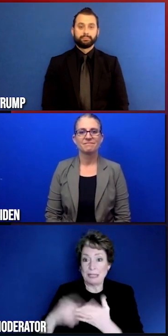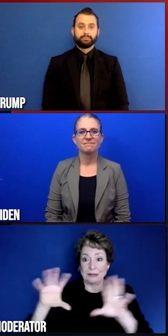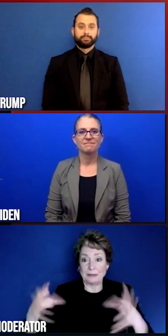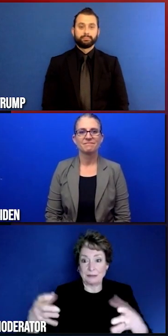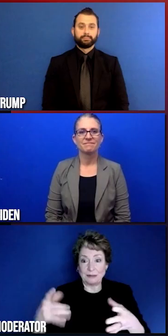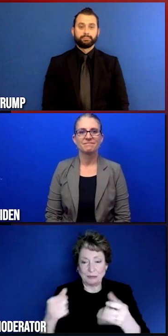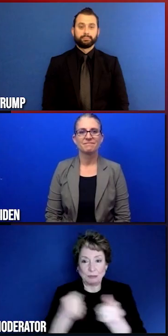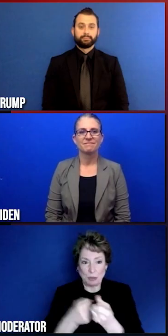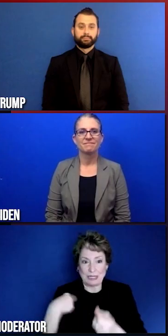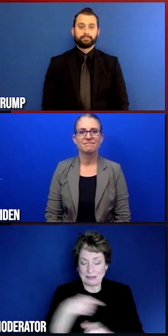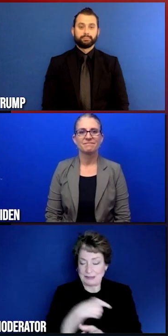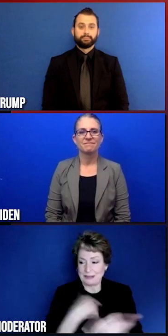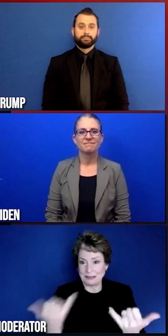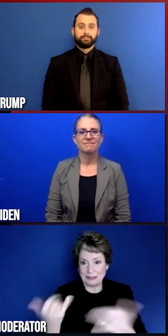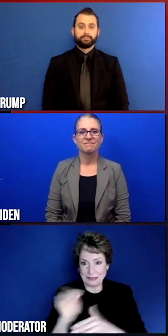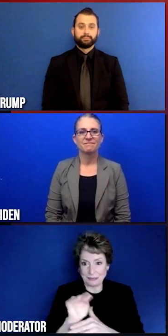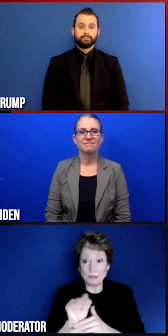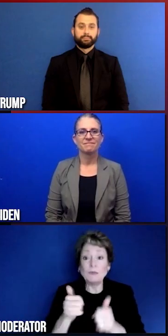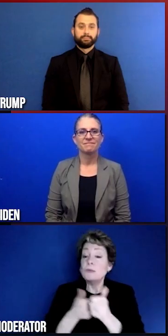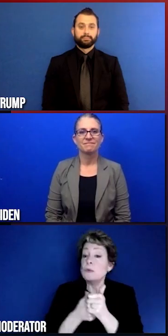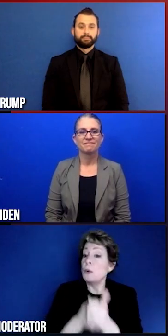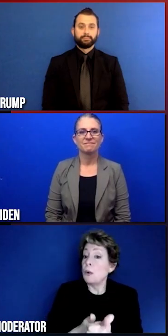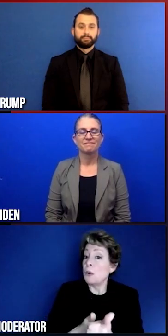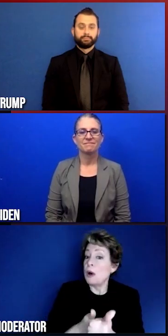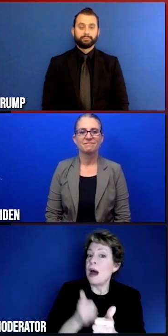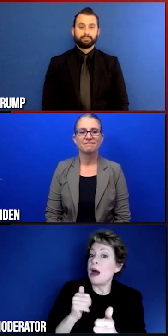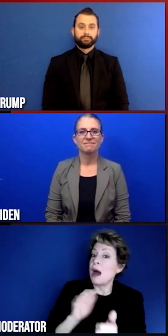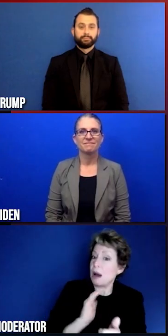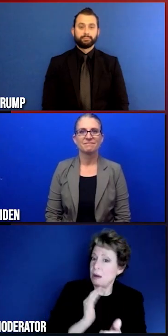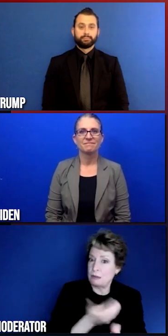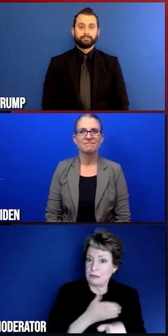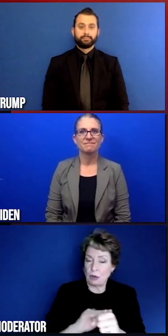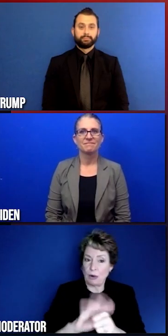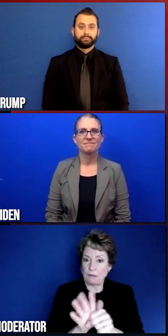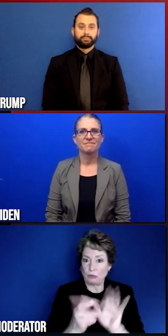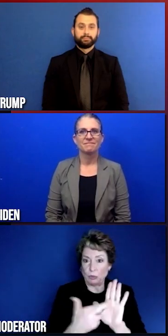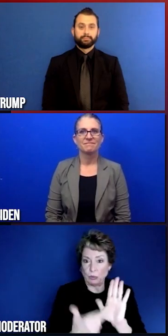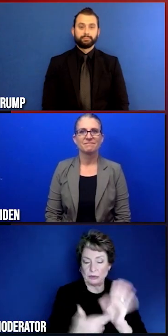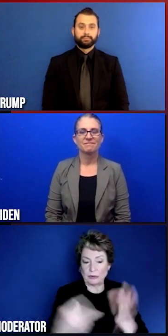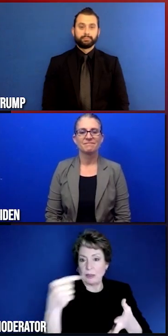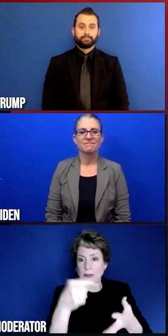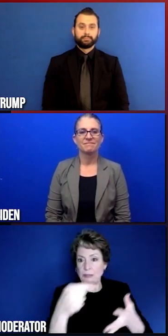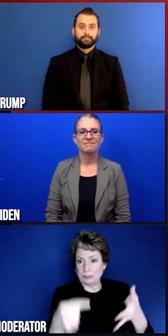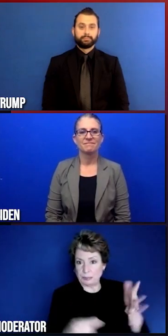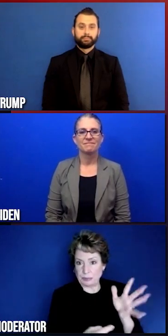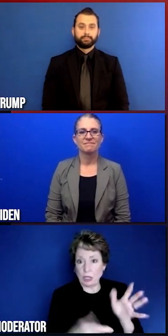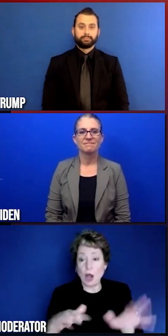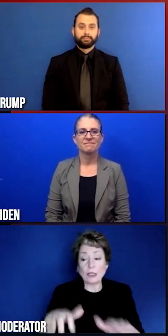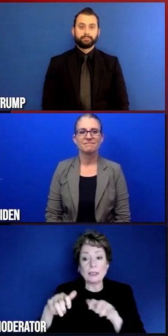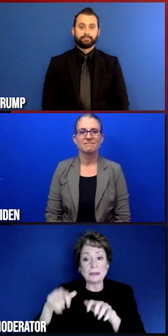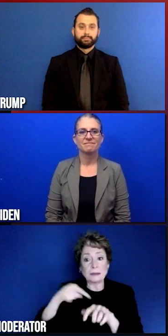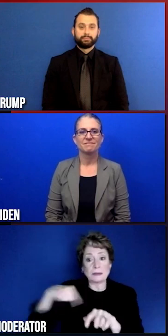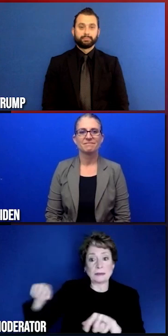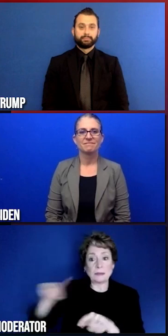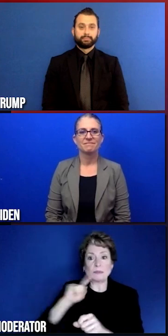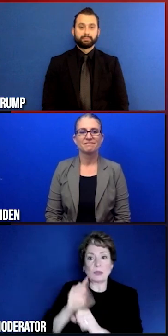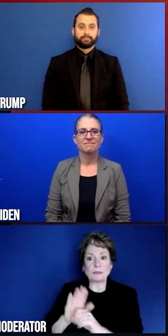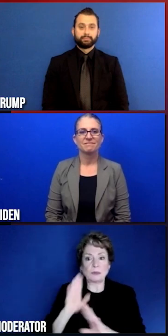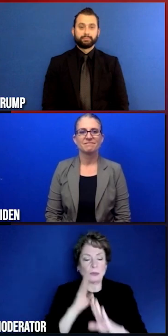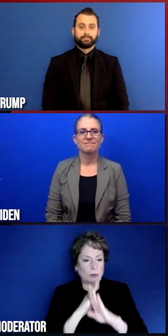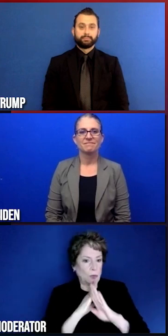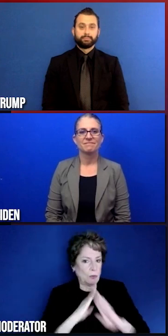health security advisor. The audience here in the hall has promised to remain silent. No cheers, boos, or other